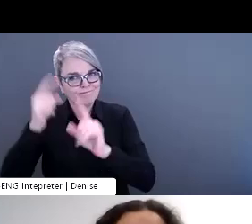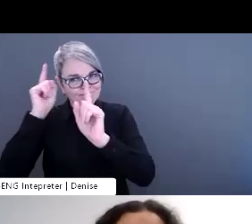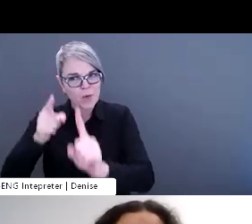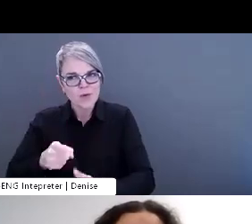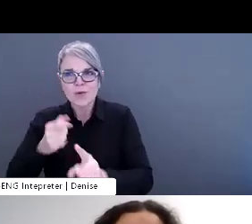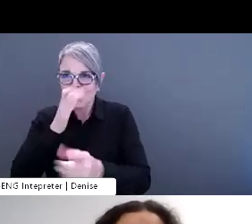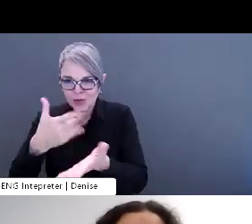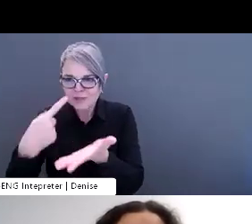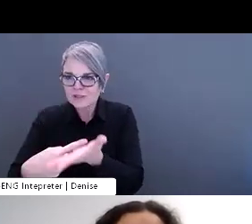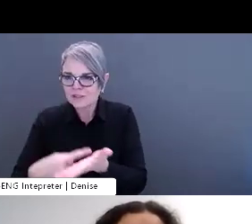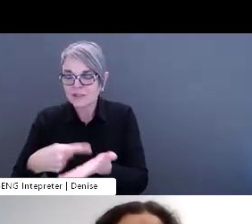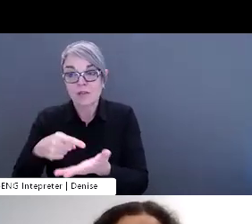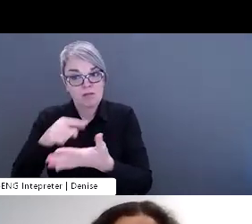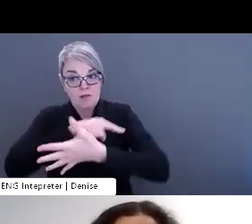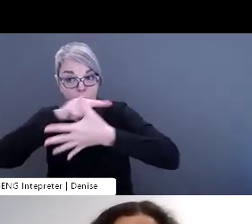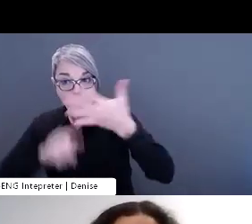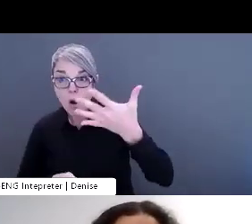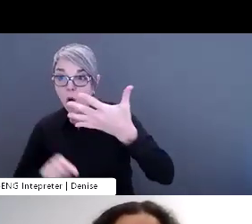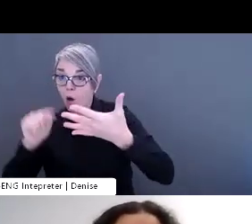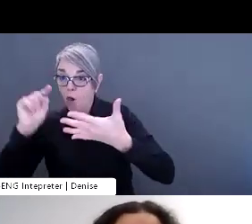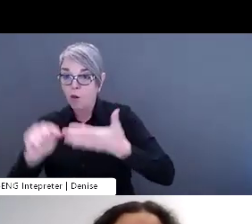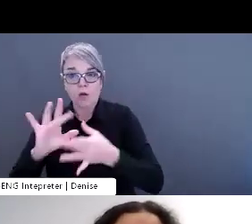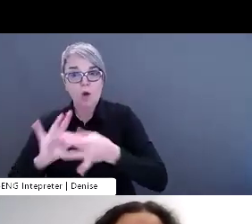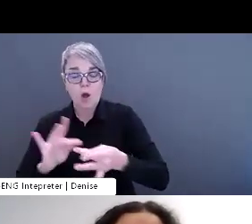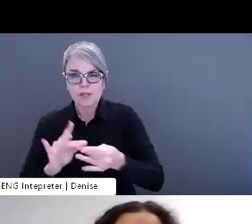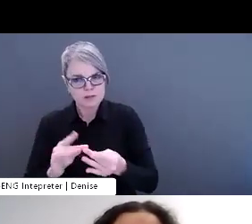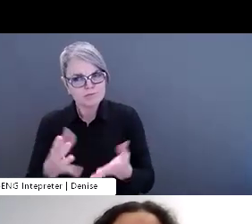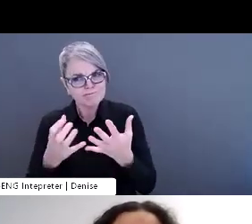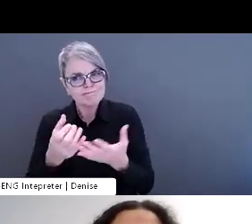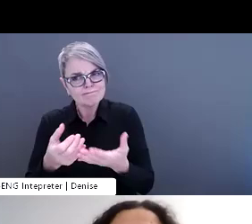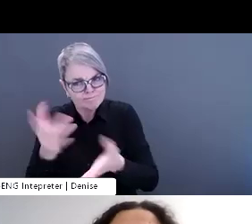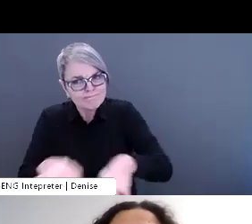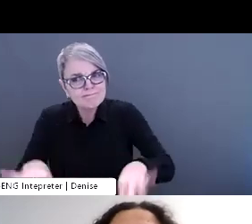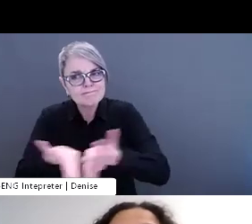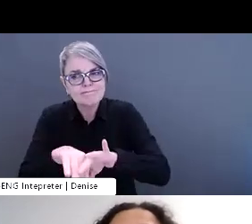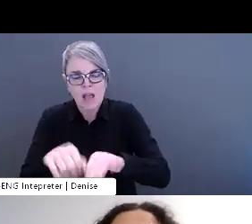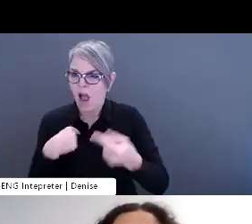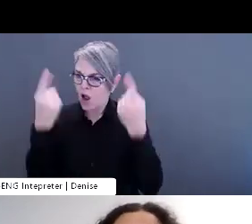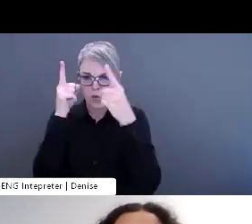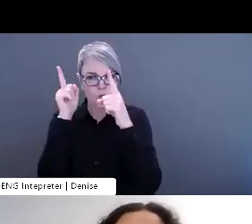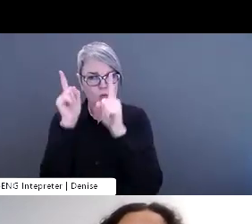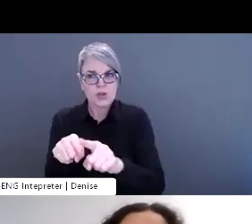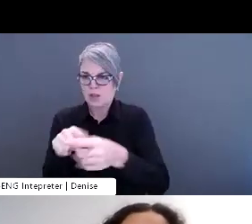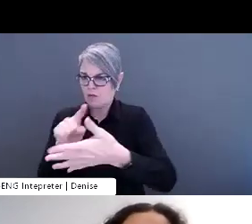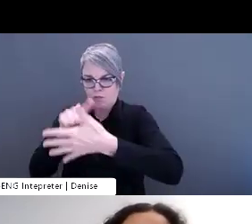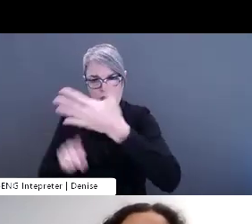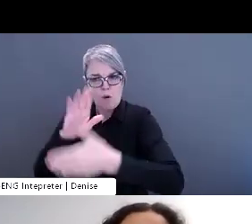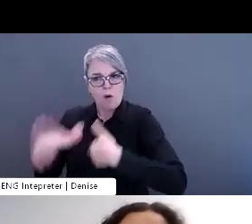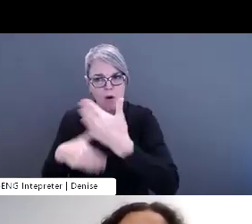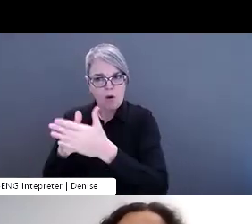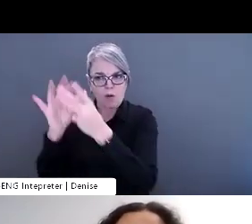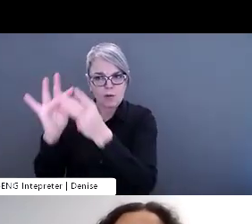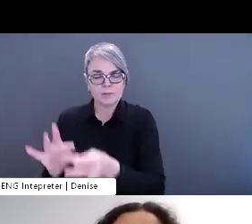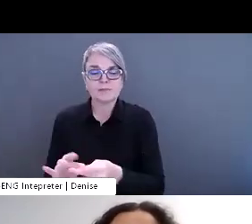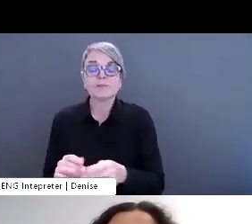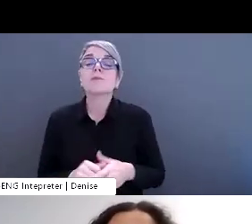they're all valid, and I agree with each and every one of them. What do you think might help people to feel more comfortable when